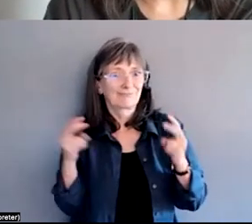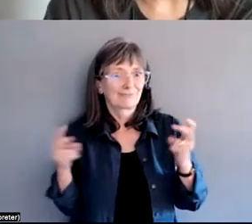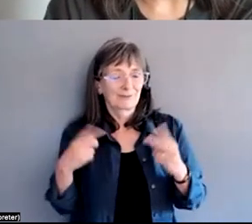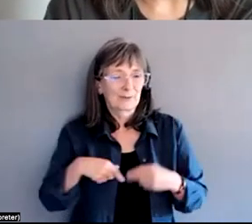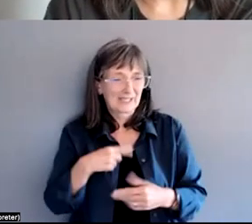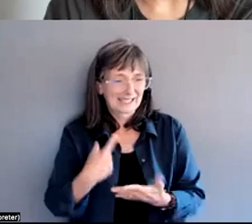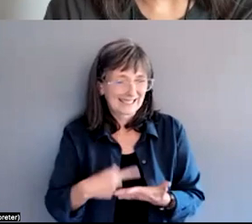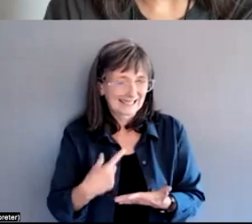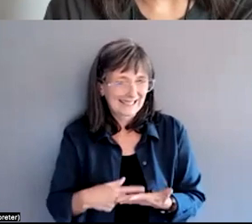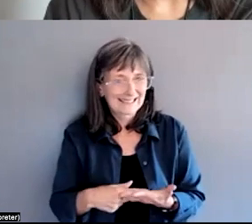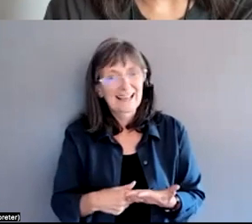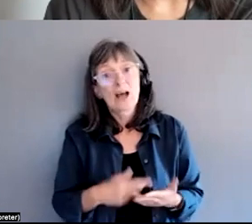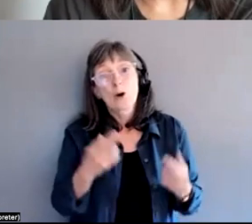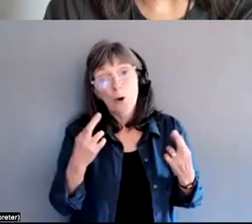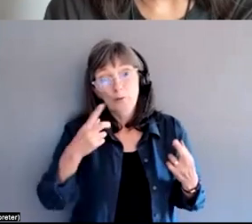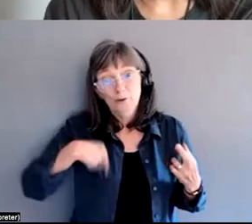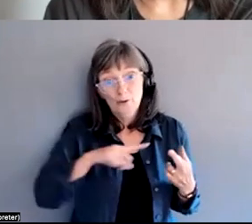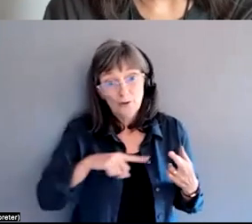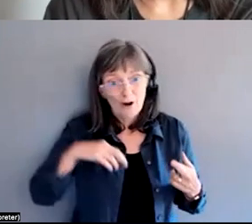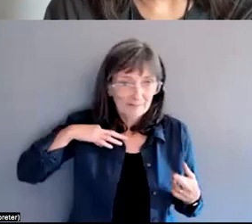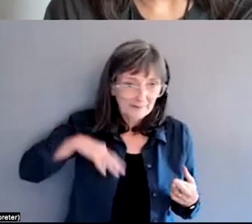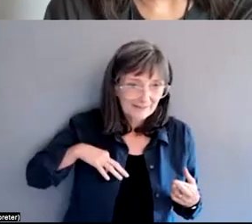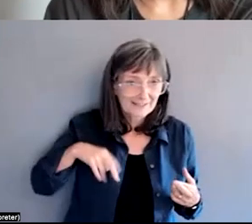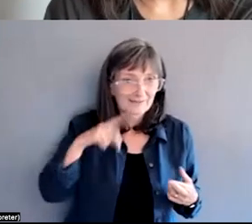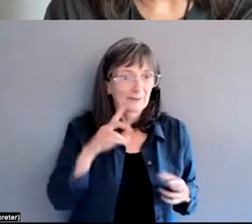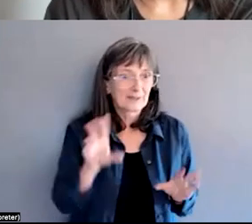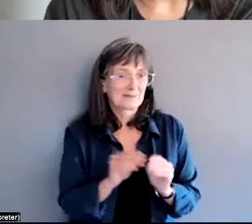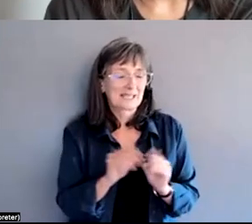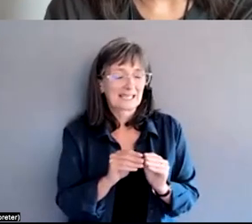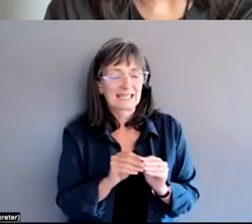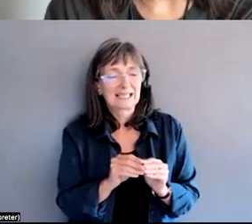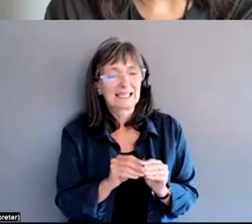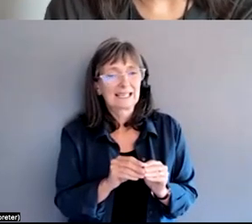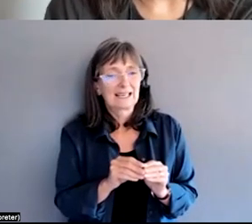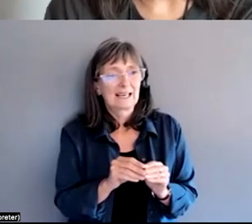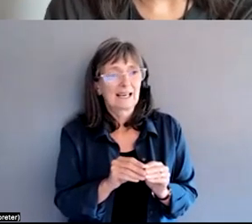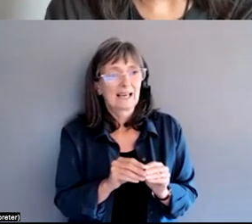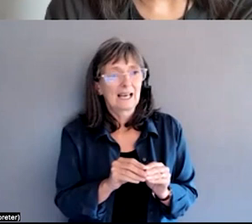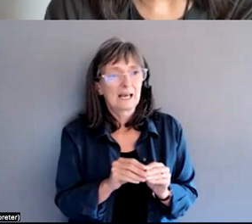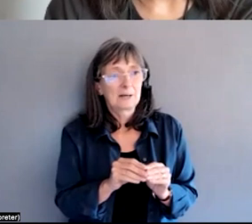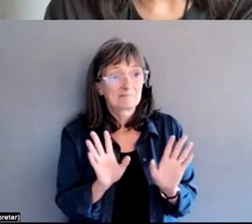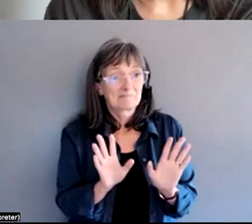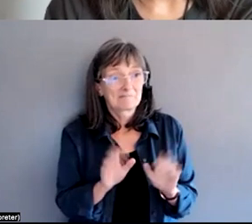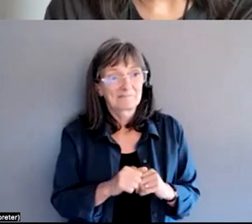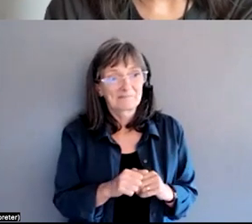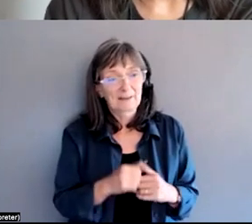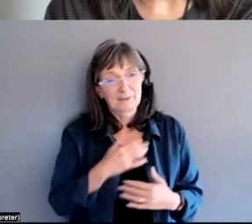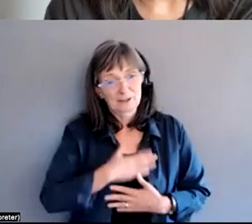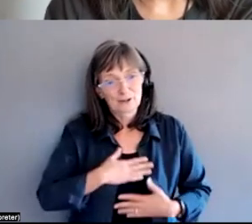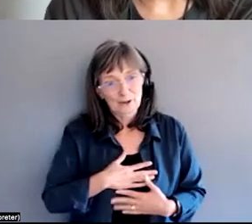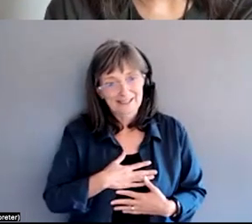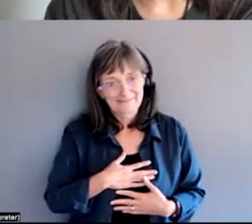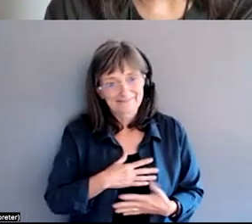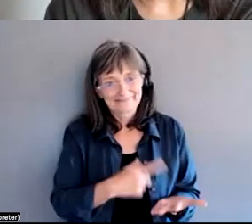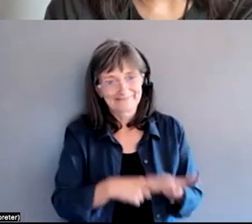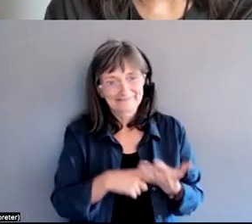beneficial session for all of you who have tuned in. And as I say, I really enjoyed, thoroughly enjoyed this